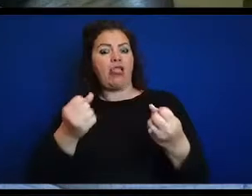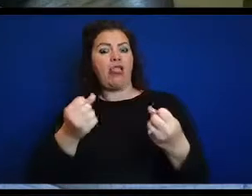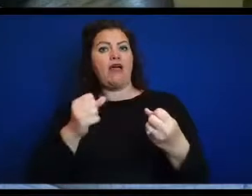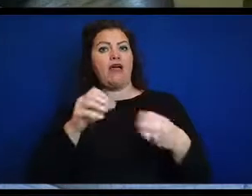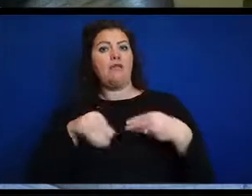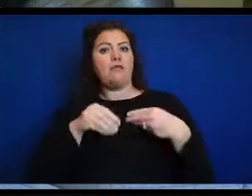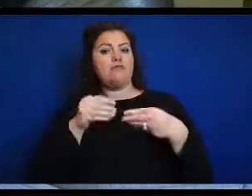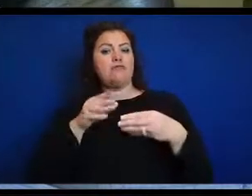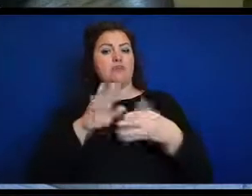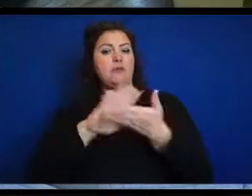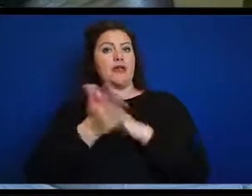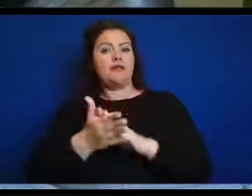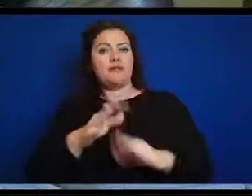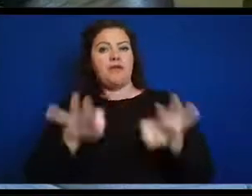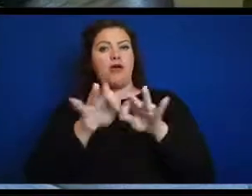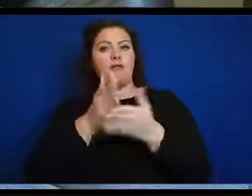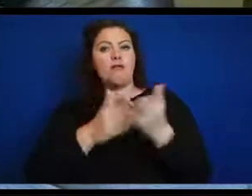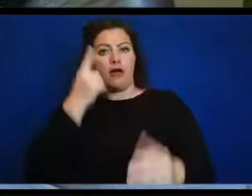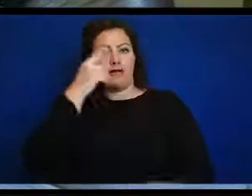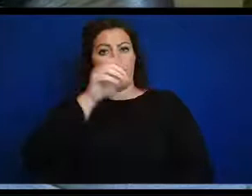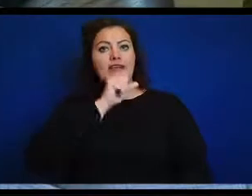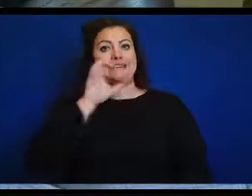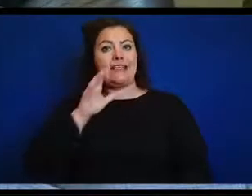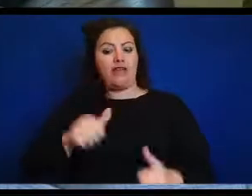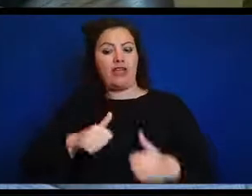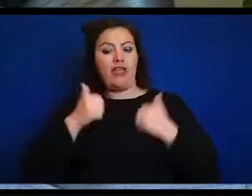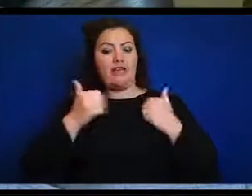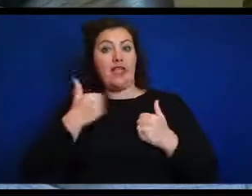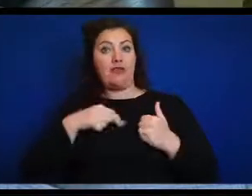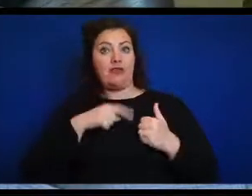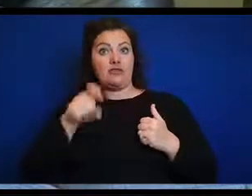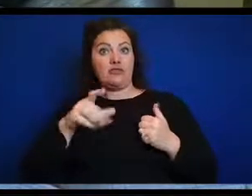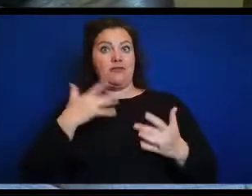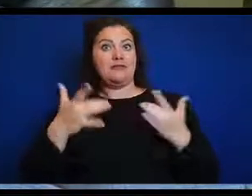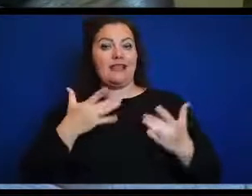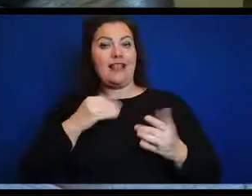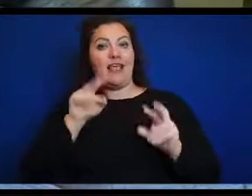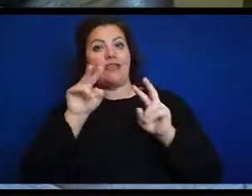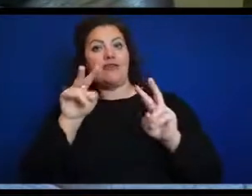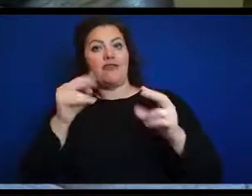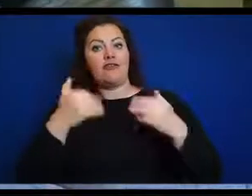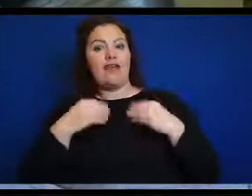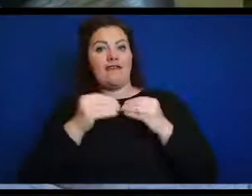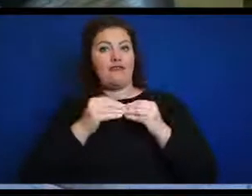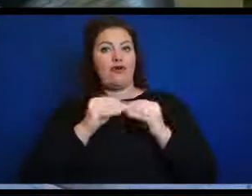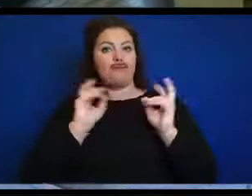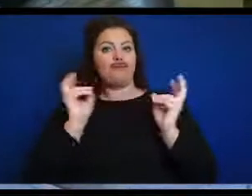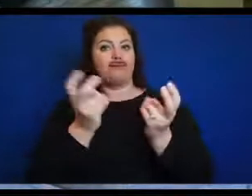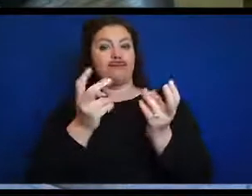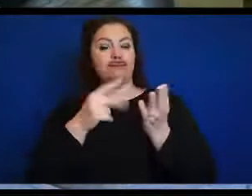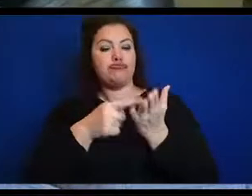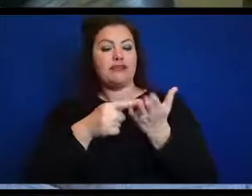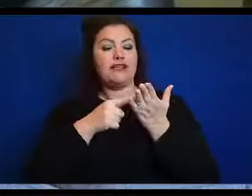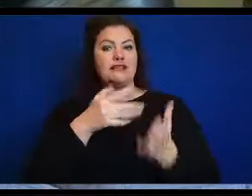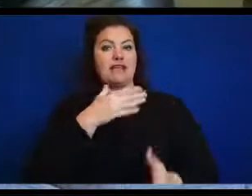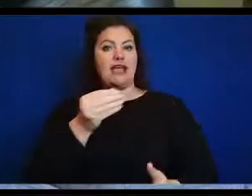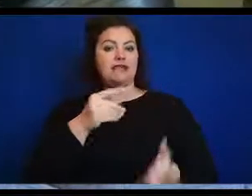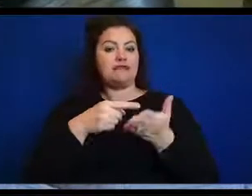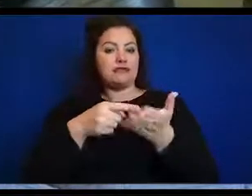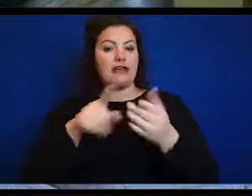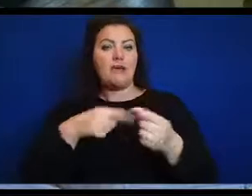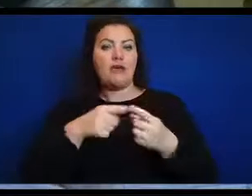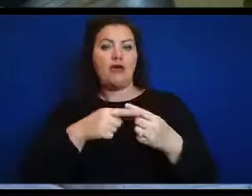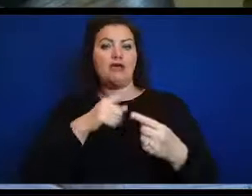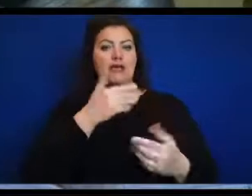that we should all be excited about, and look forward to having more hearings and more discussions around providing excellent quality health